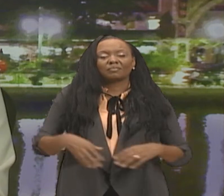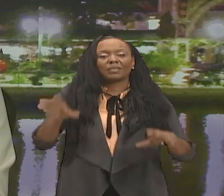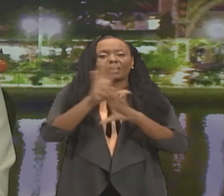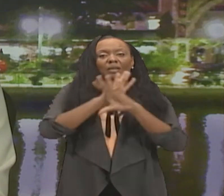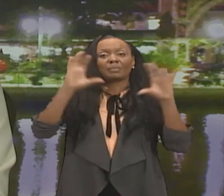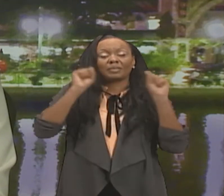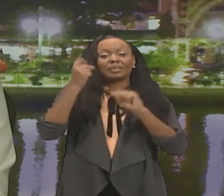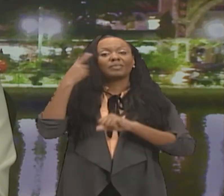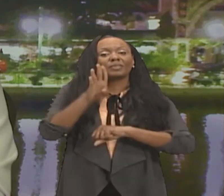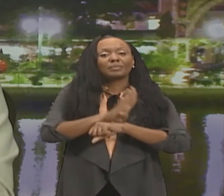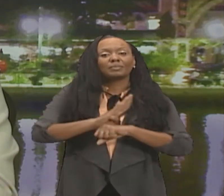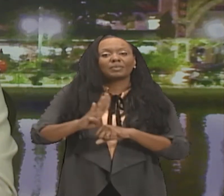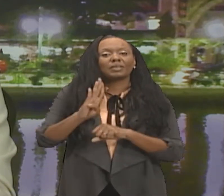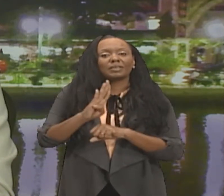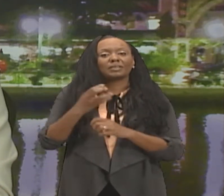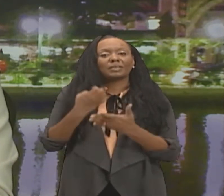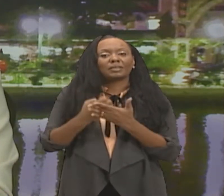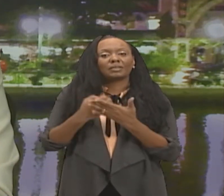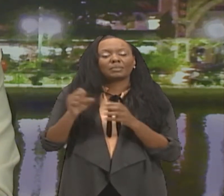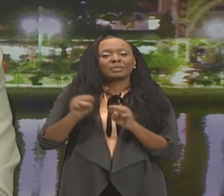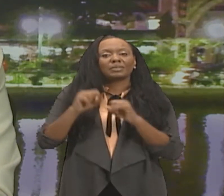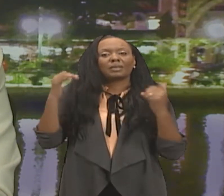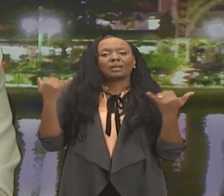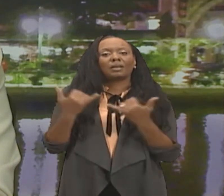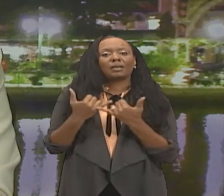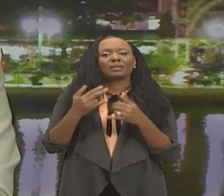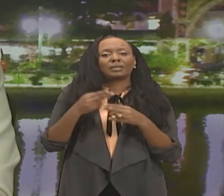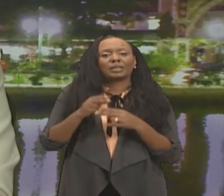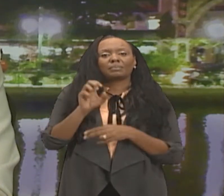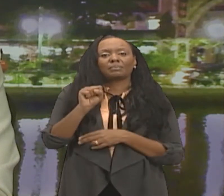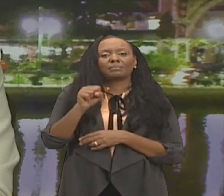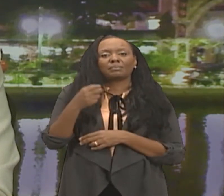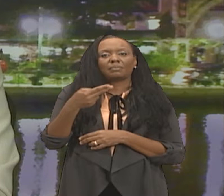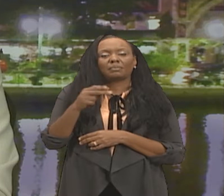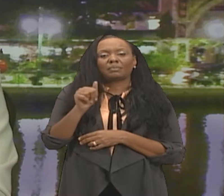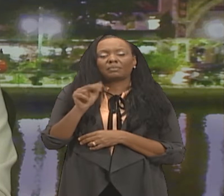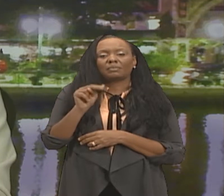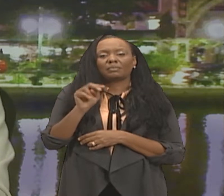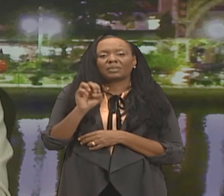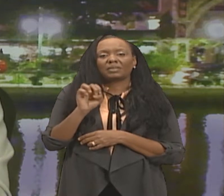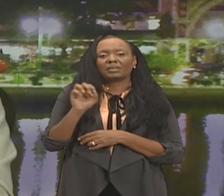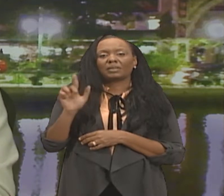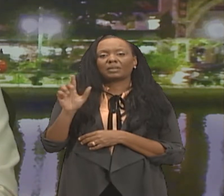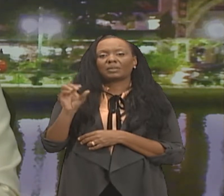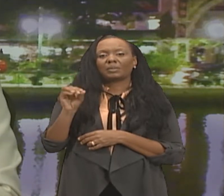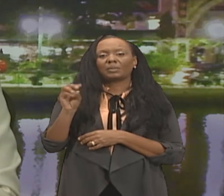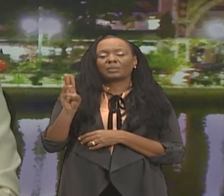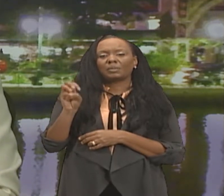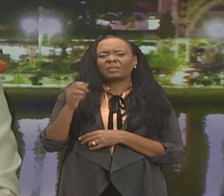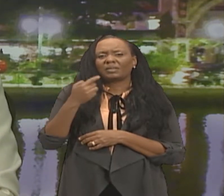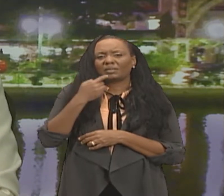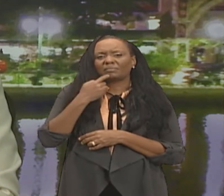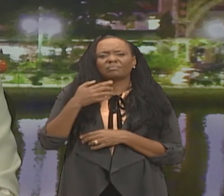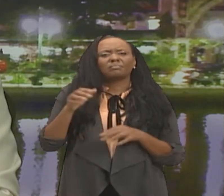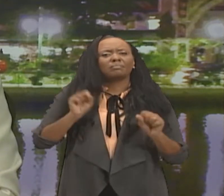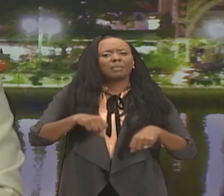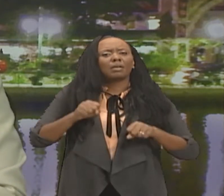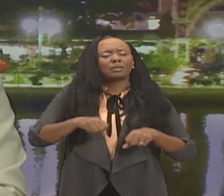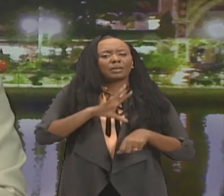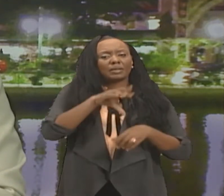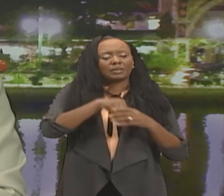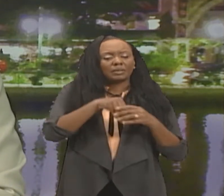President of the Barbados Economic Society, Shane Lowe, sees potential investment and employment opportunities for local